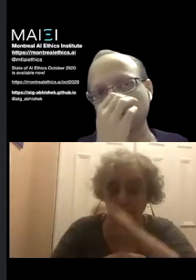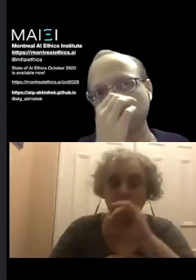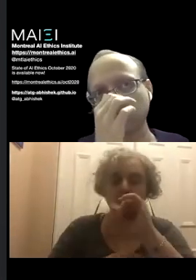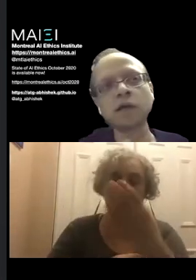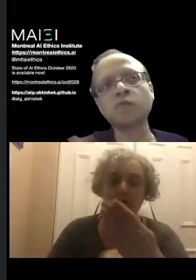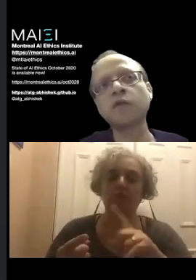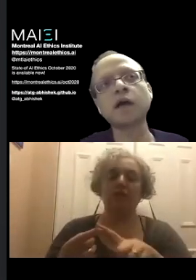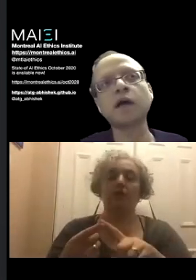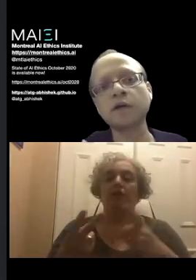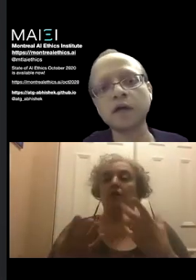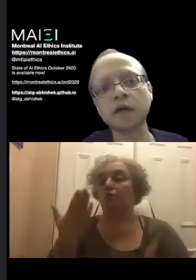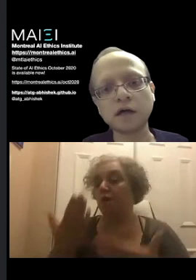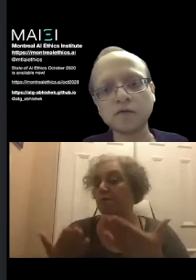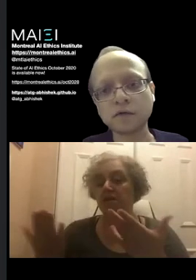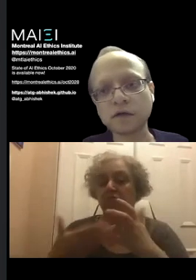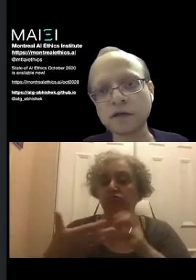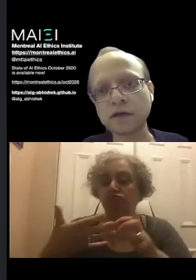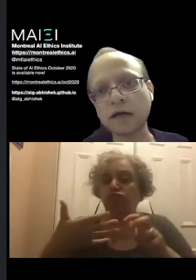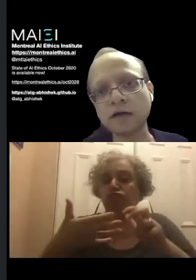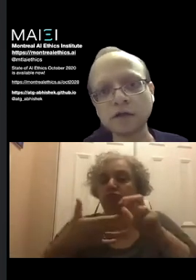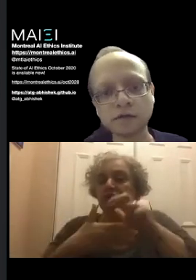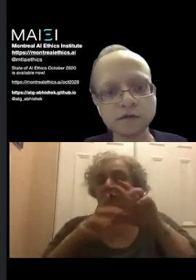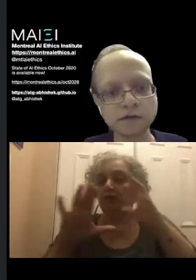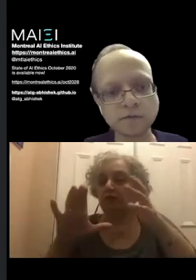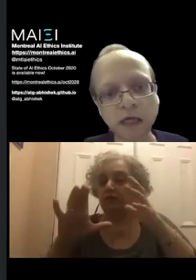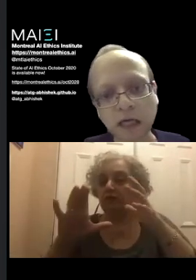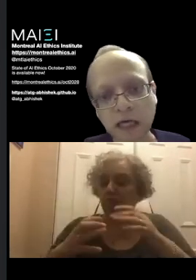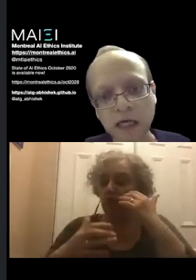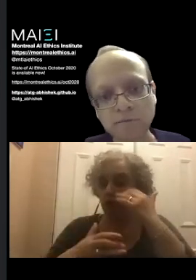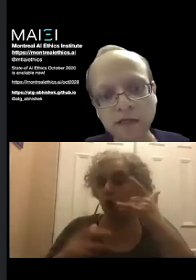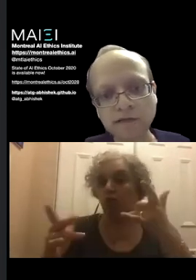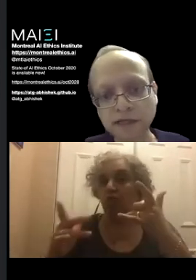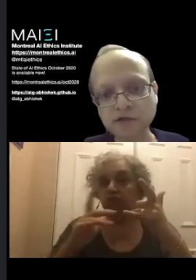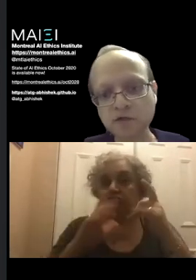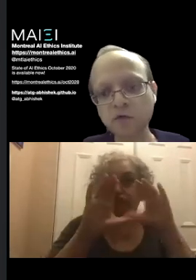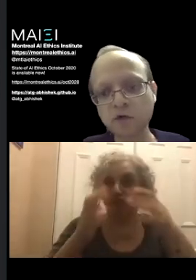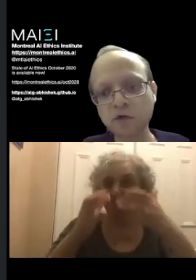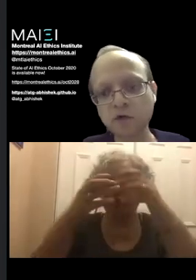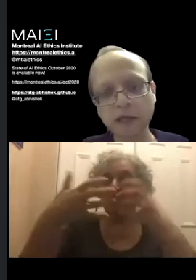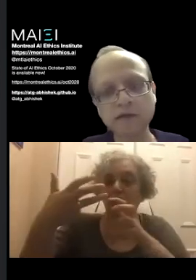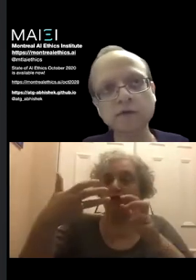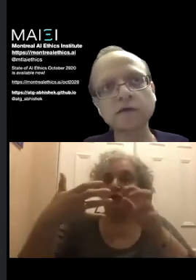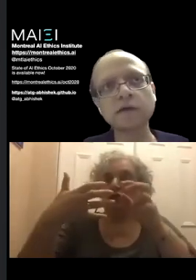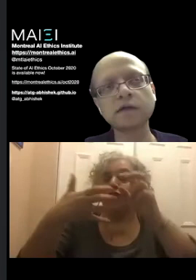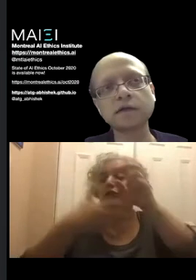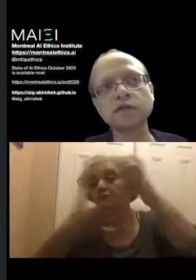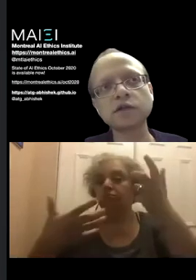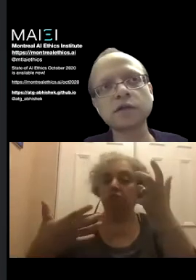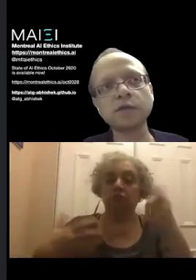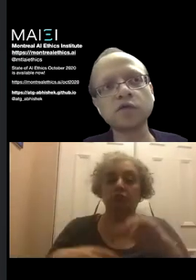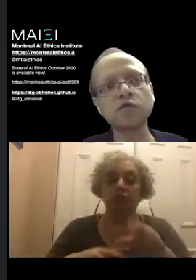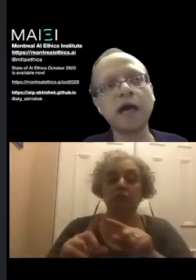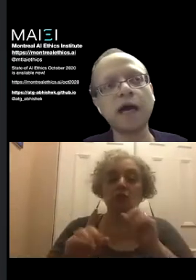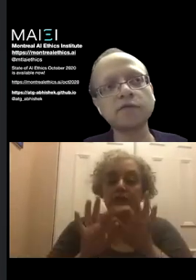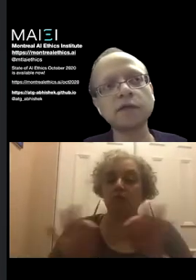where, you know, maybe they're moving up in the ladder within the system. And it's essential to work with domain experts. These are essentially